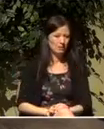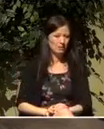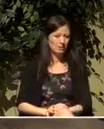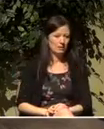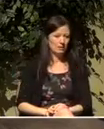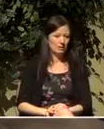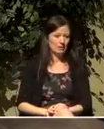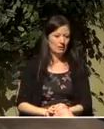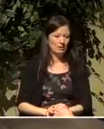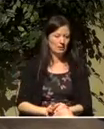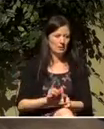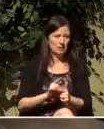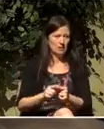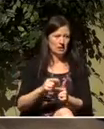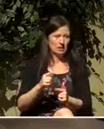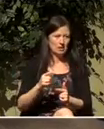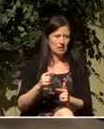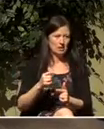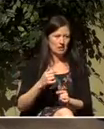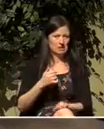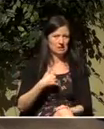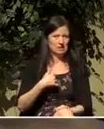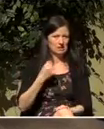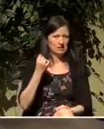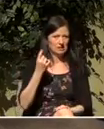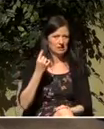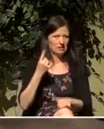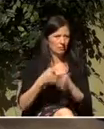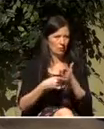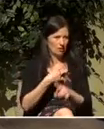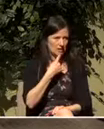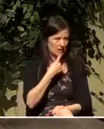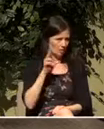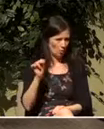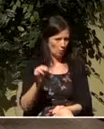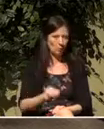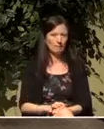But then I realized what I had said.